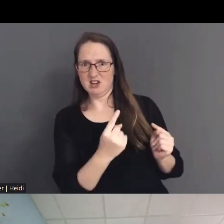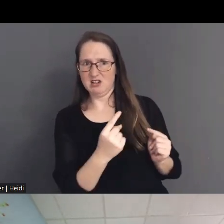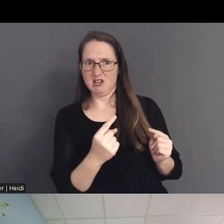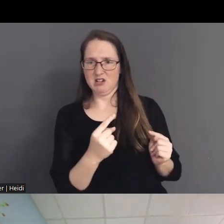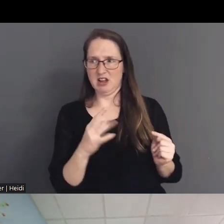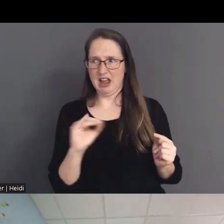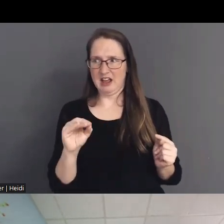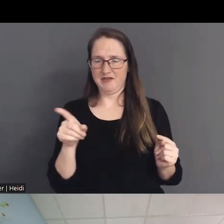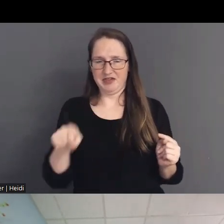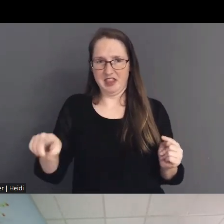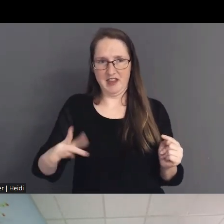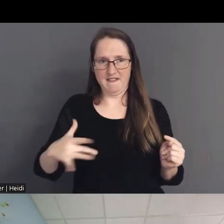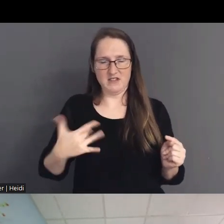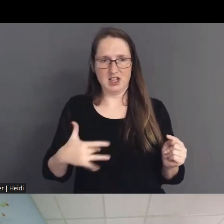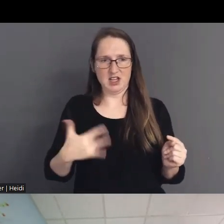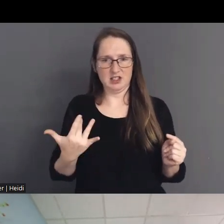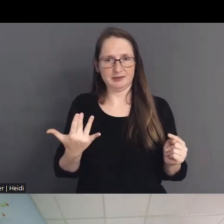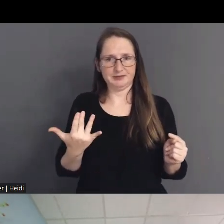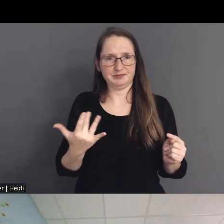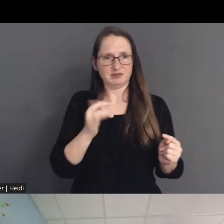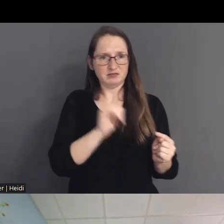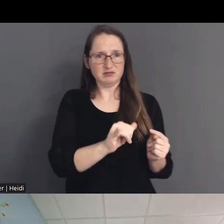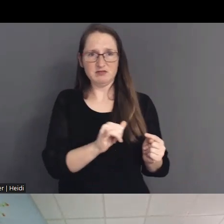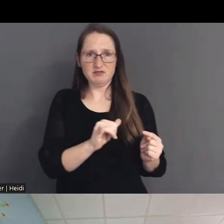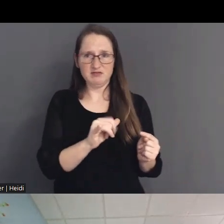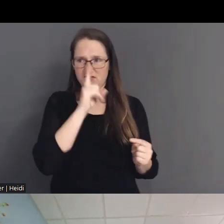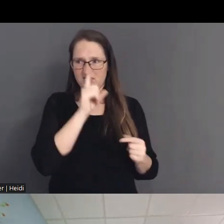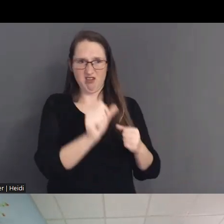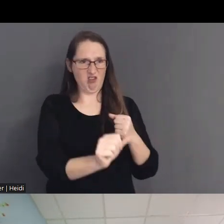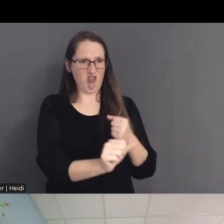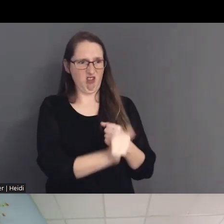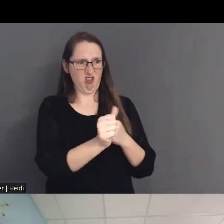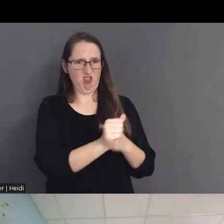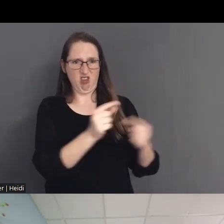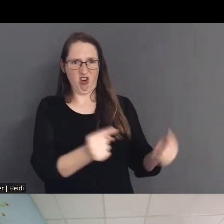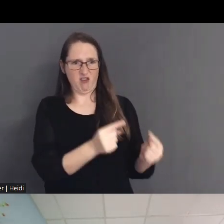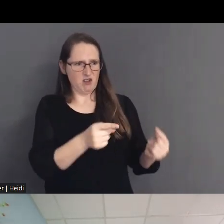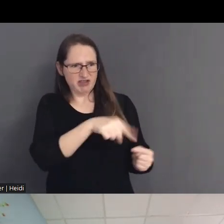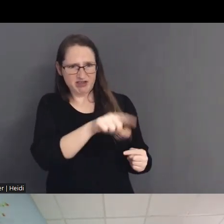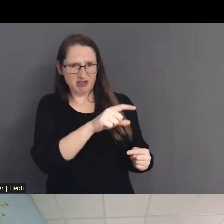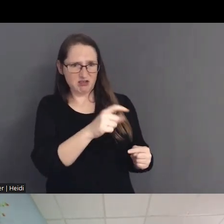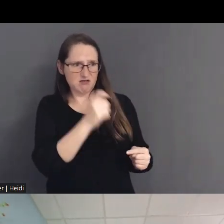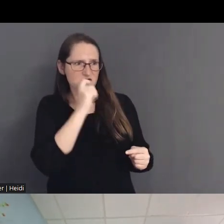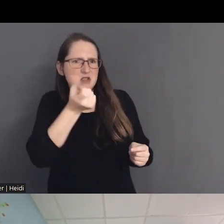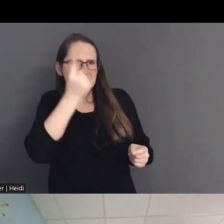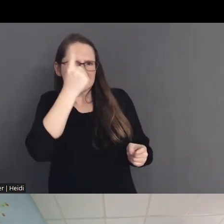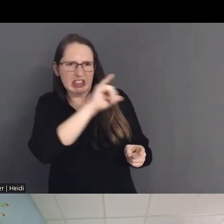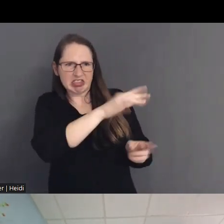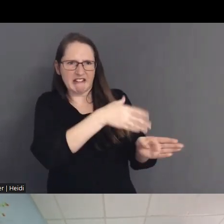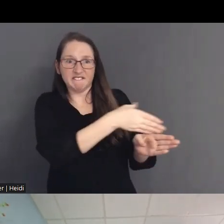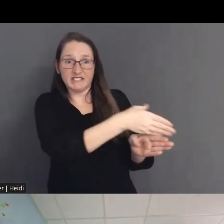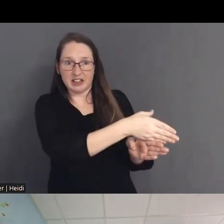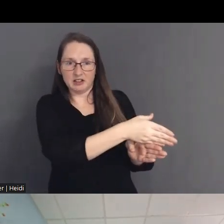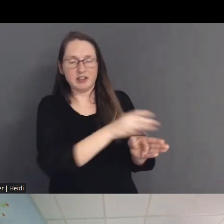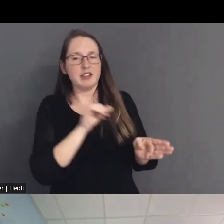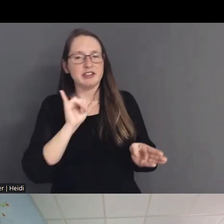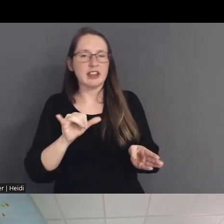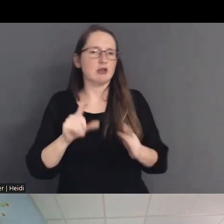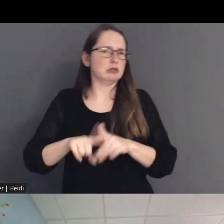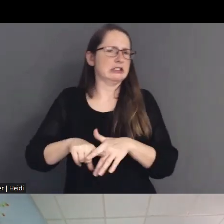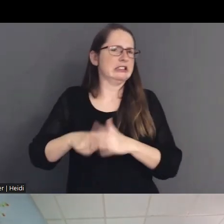field that was harmful, and a field that they didn't understand. So that, was probably the